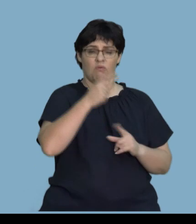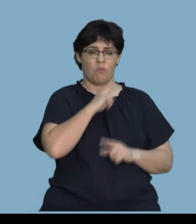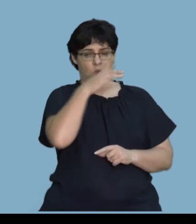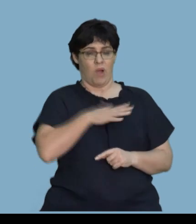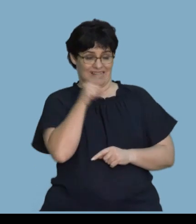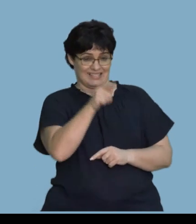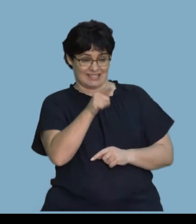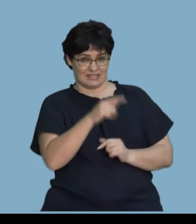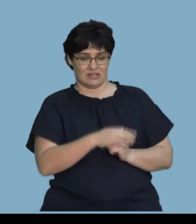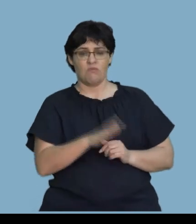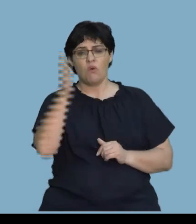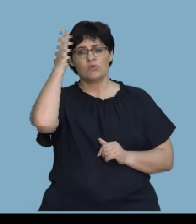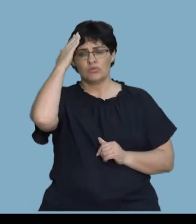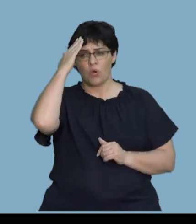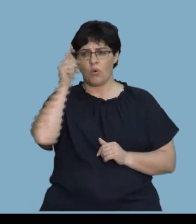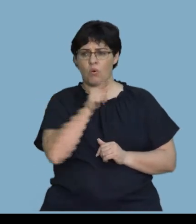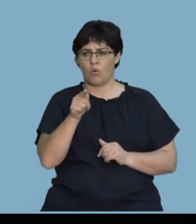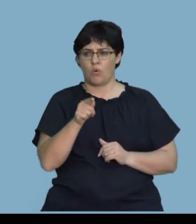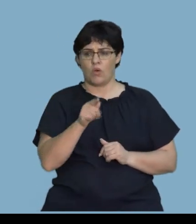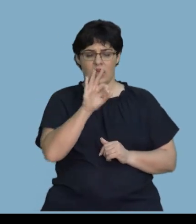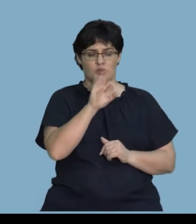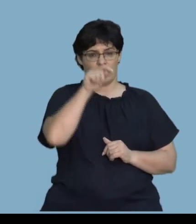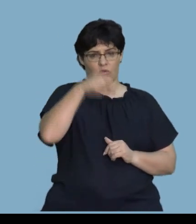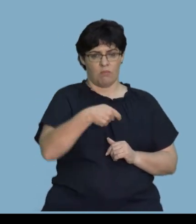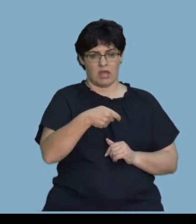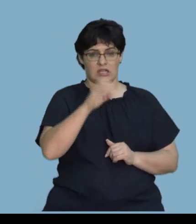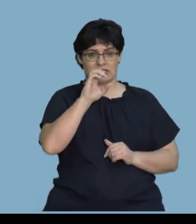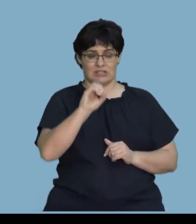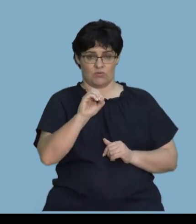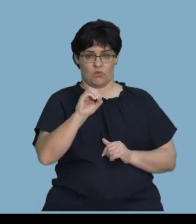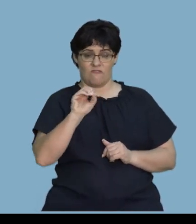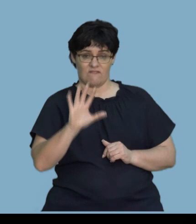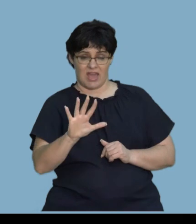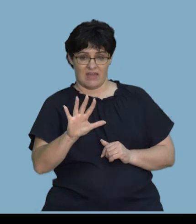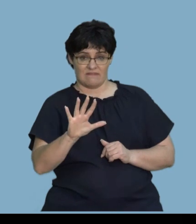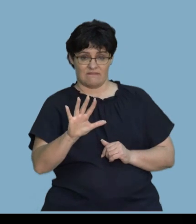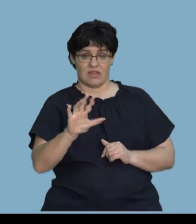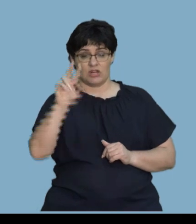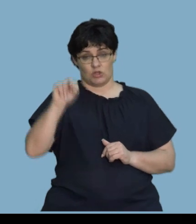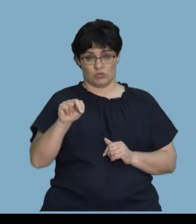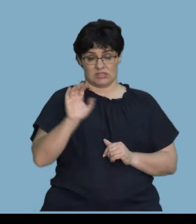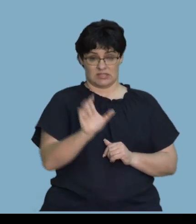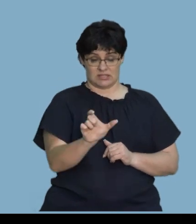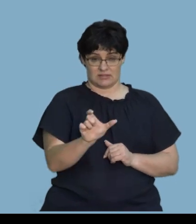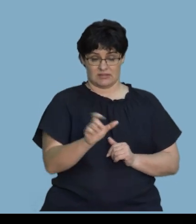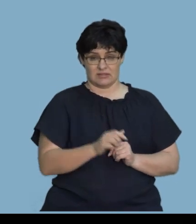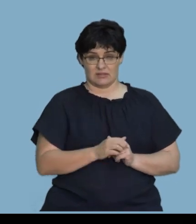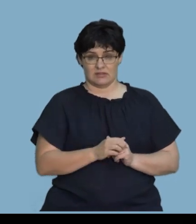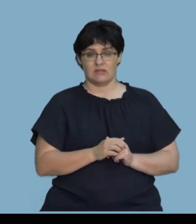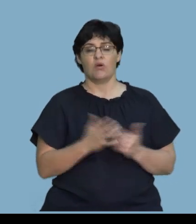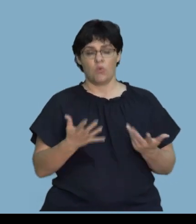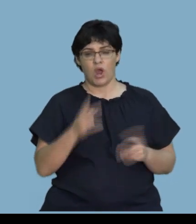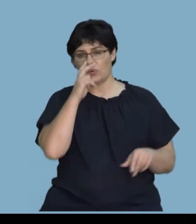we know the electrostatic force is 3,05 newtons. okay? So we just need an